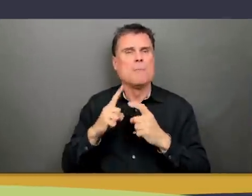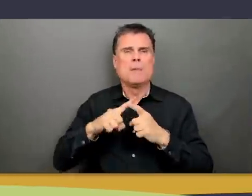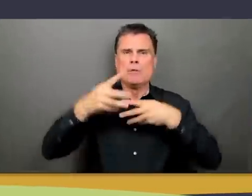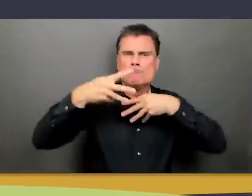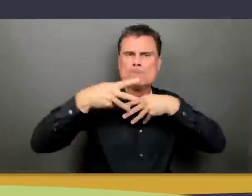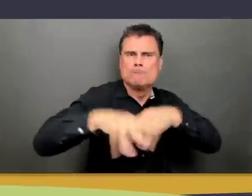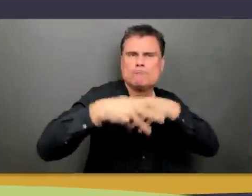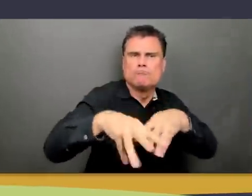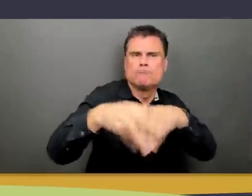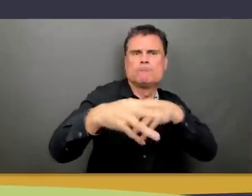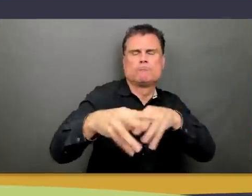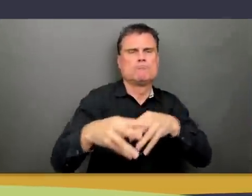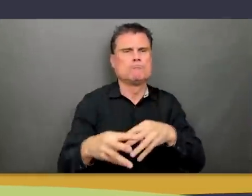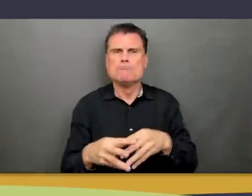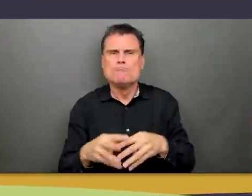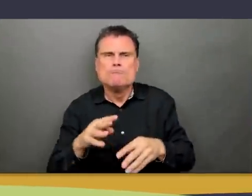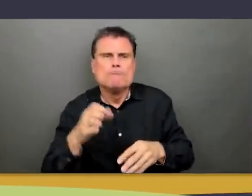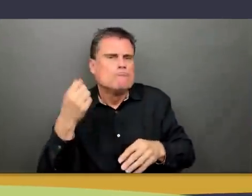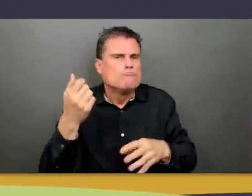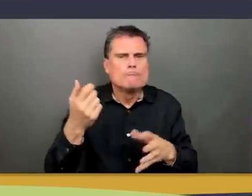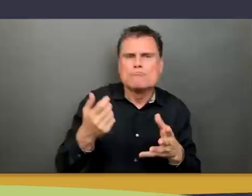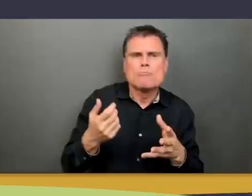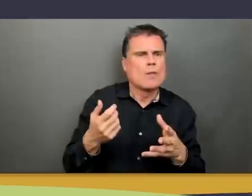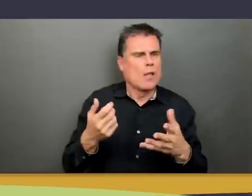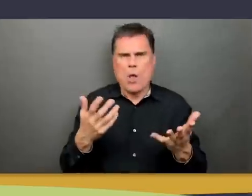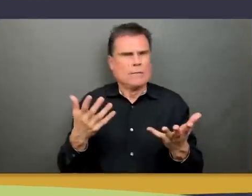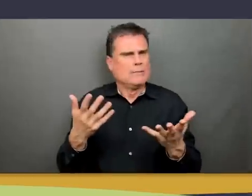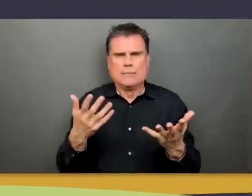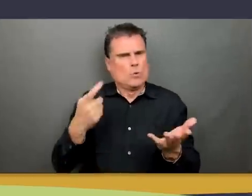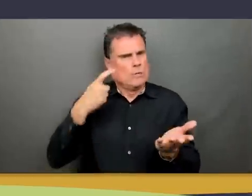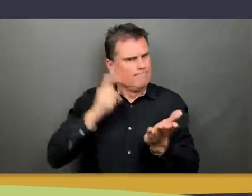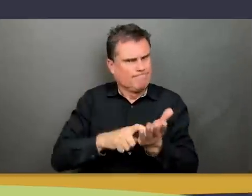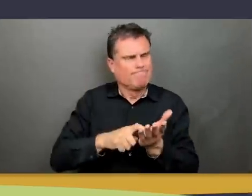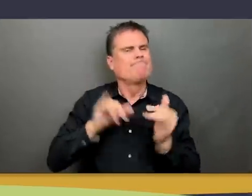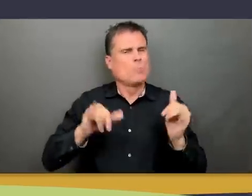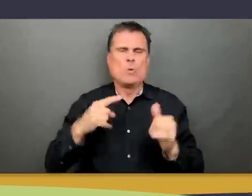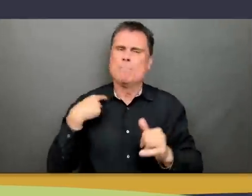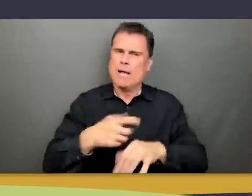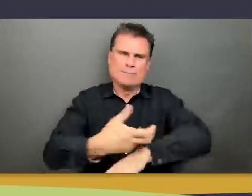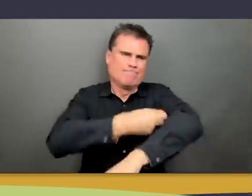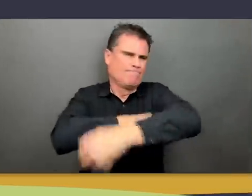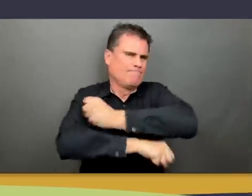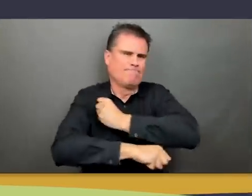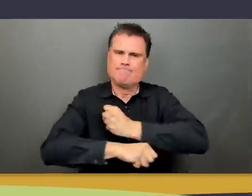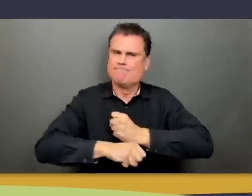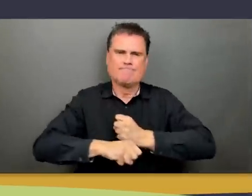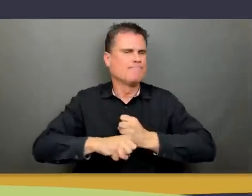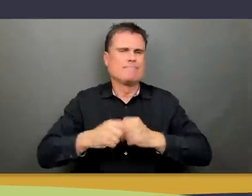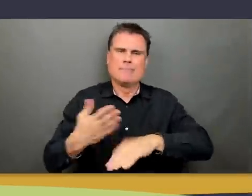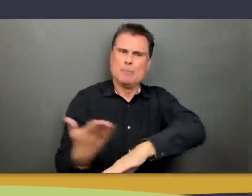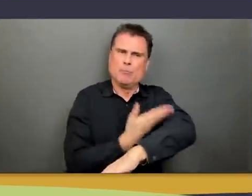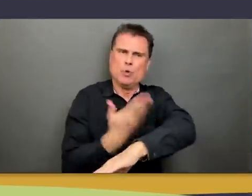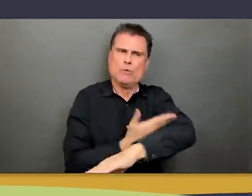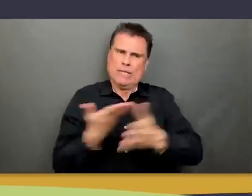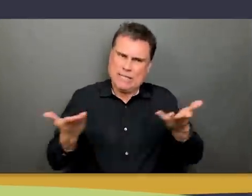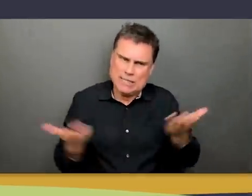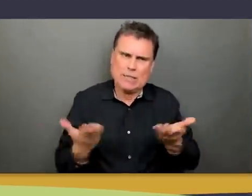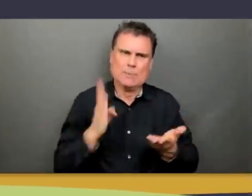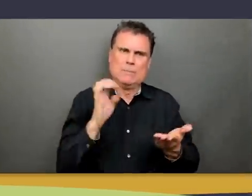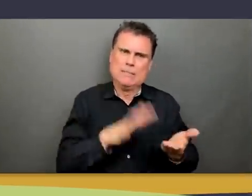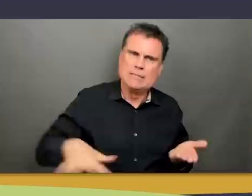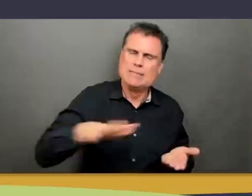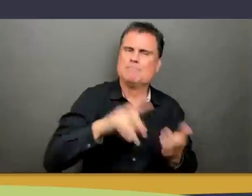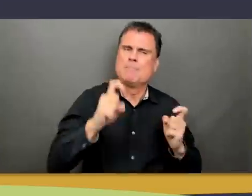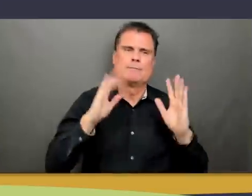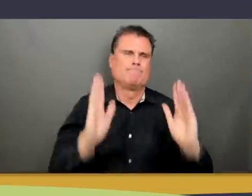ever, we must celebrate diversity and shine a light on those who are working to make BC a safer, more